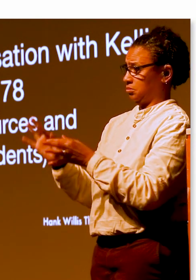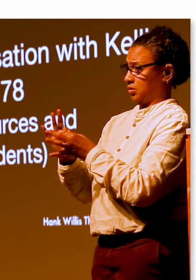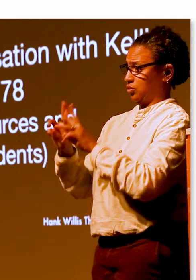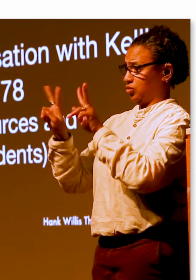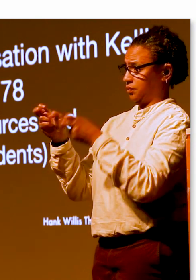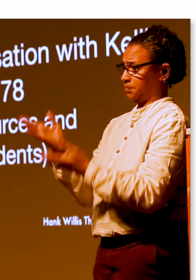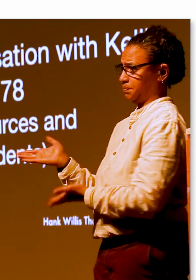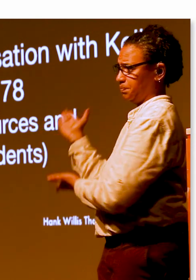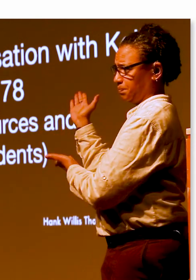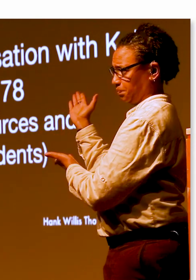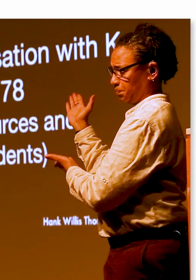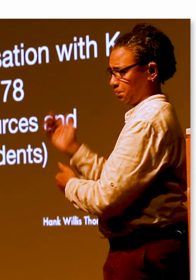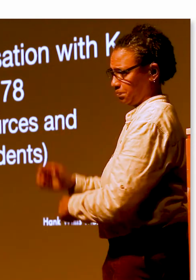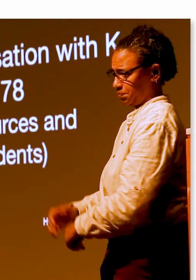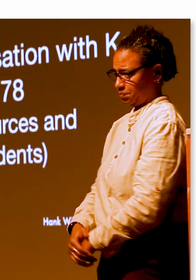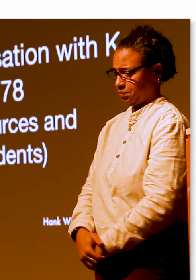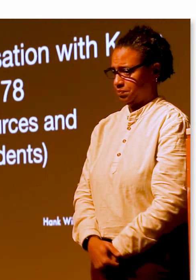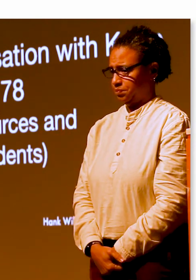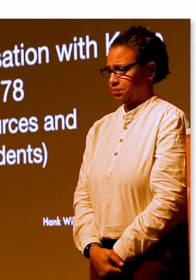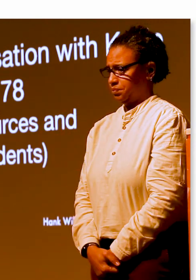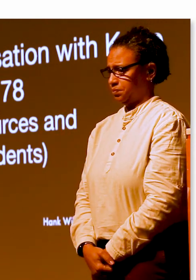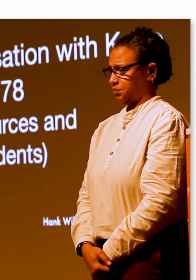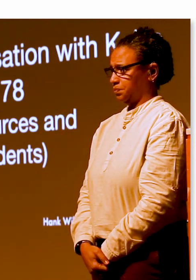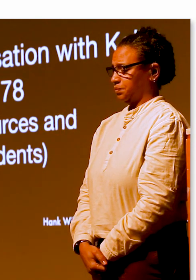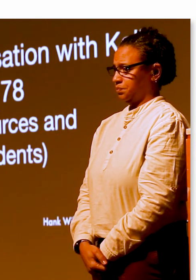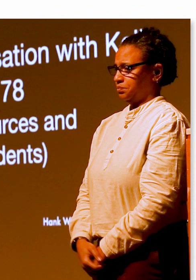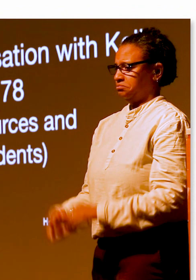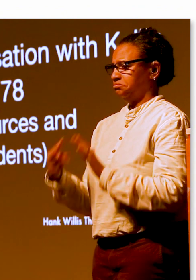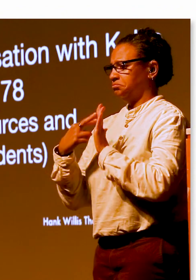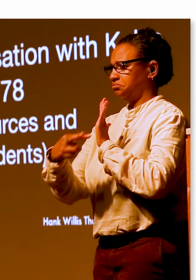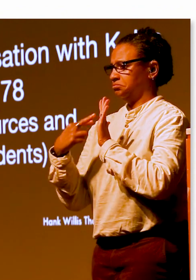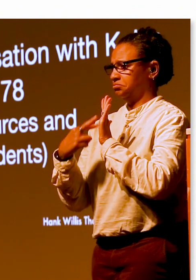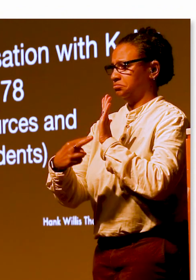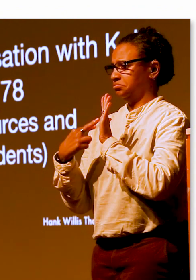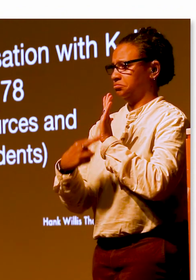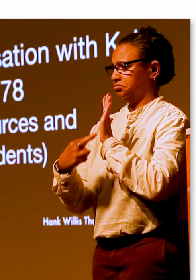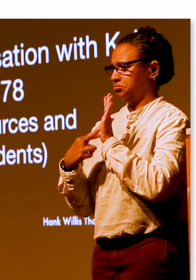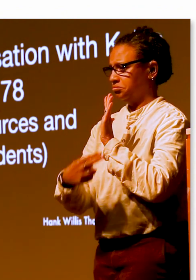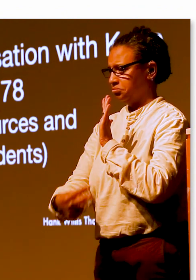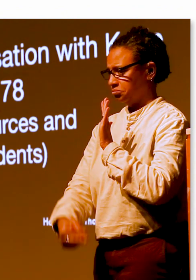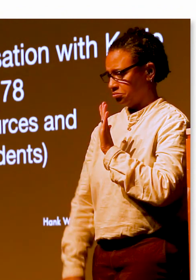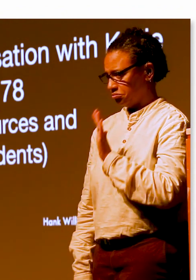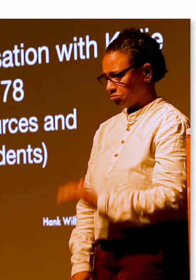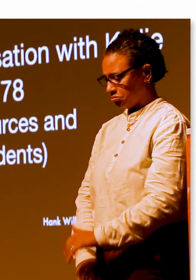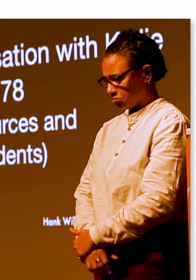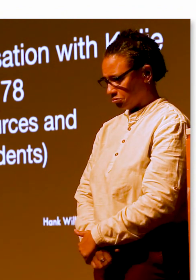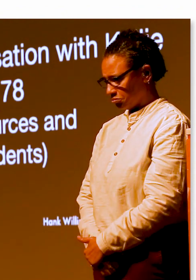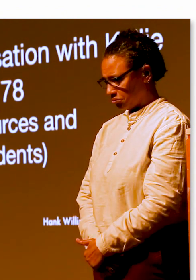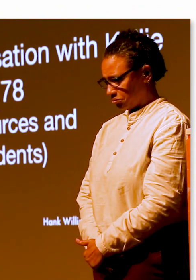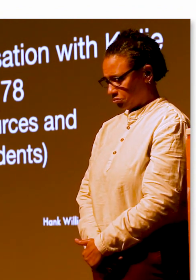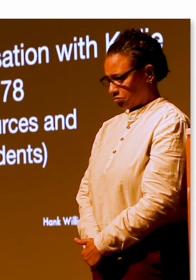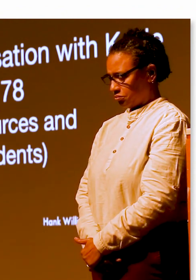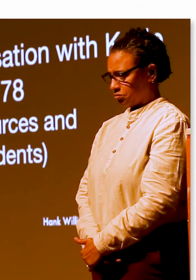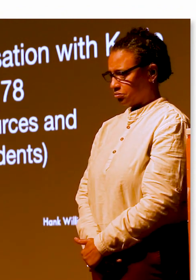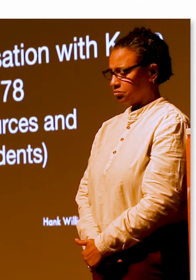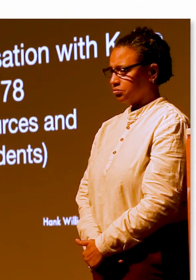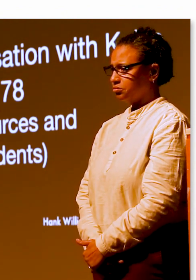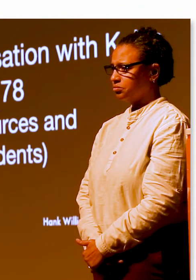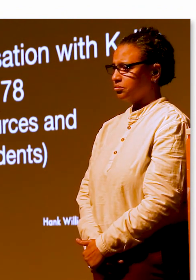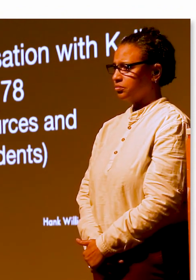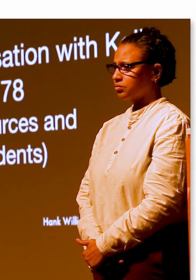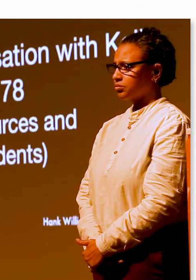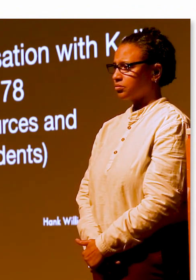seeing, because photography is all about perspectives and timing. It's not just about making a good image, but actually thinking